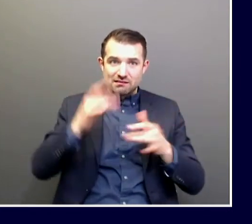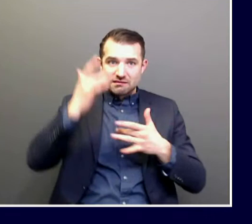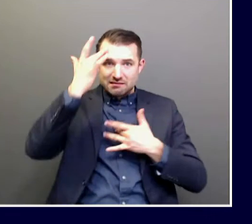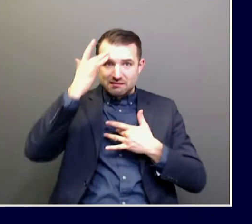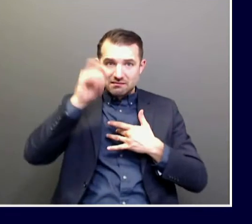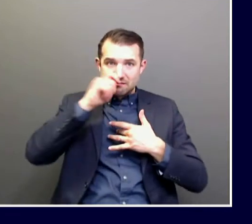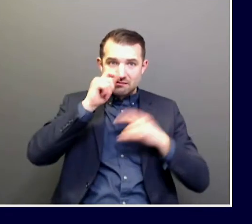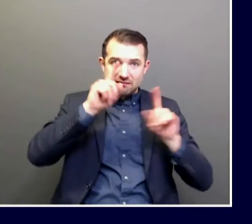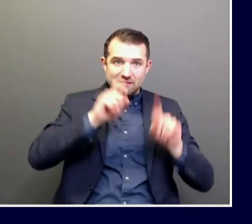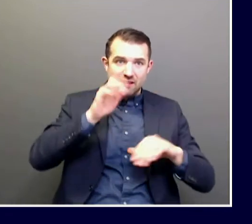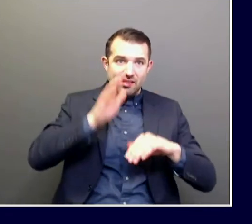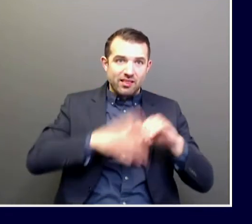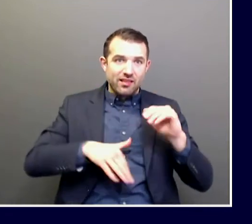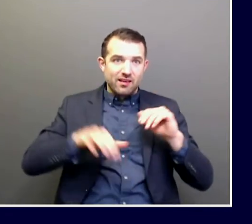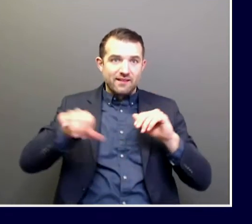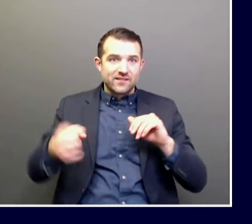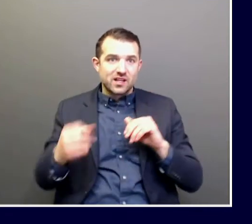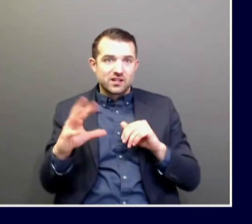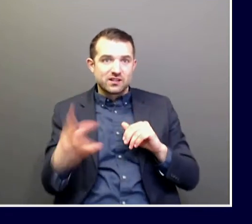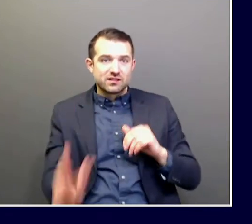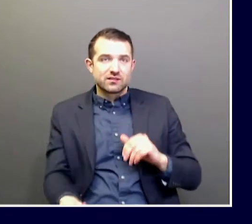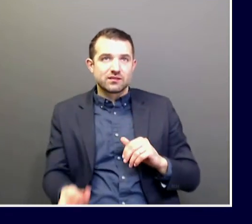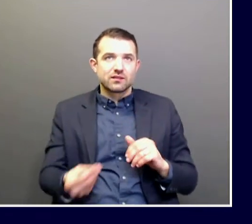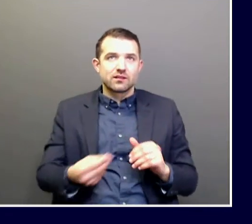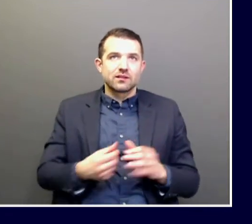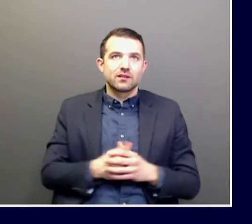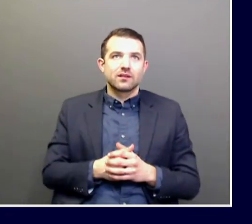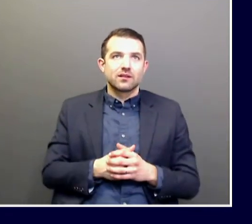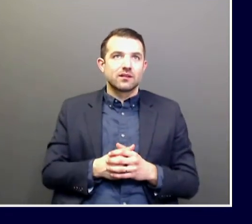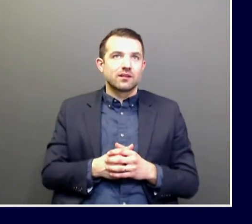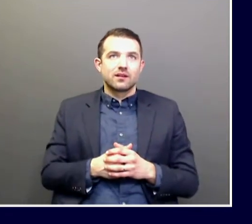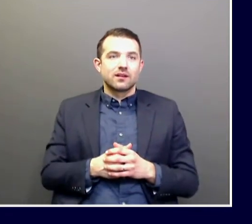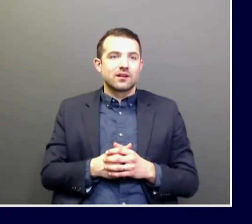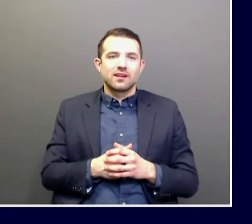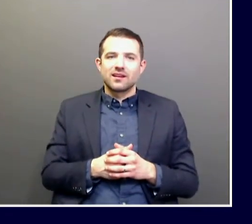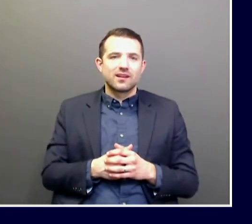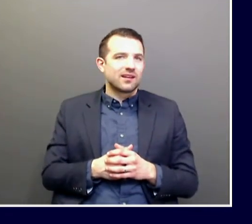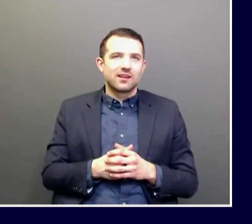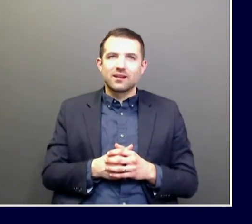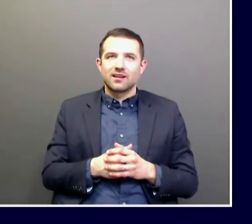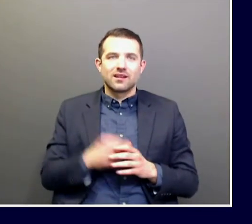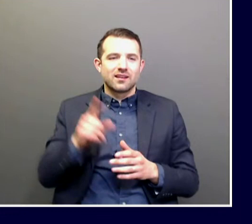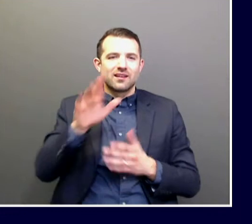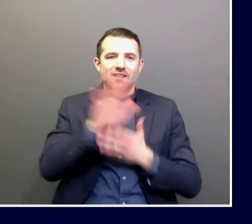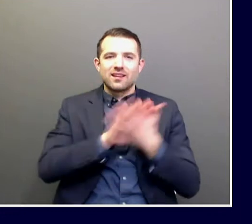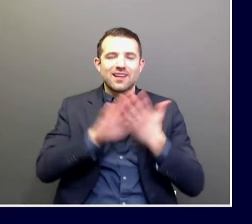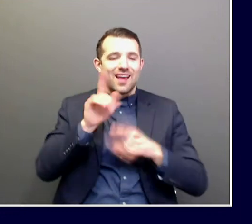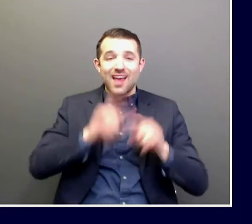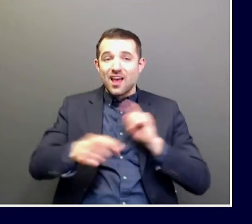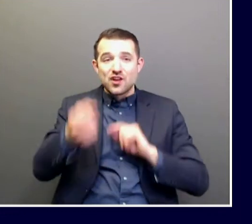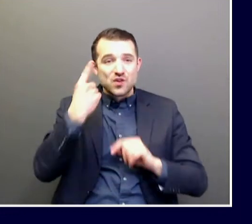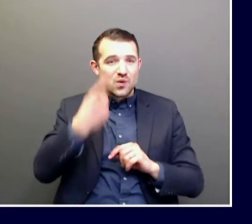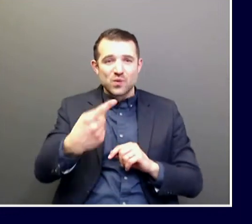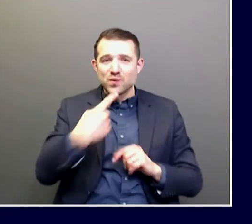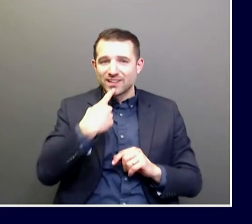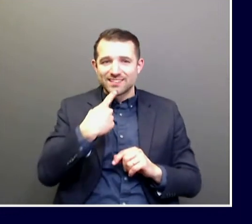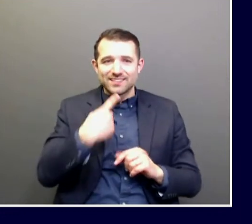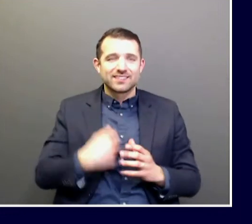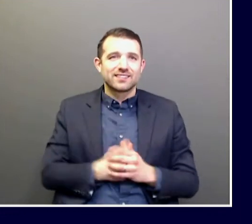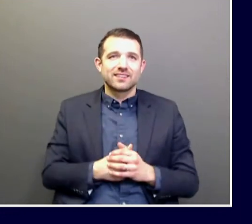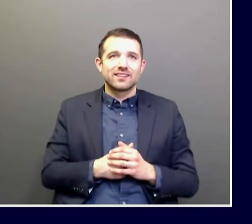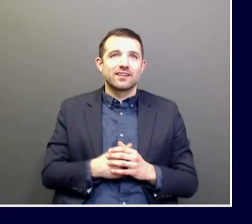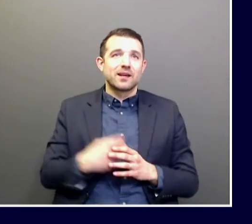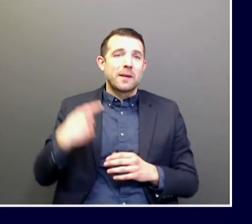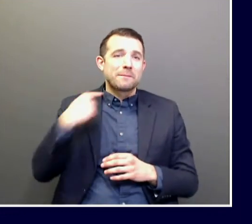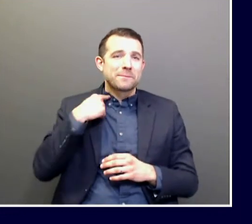Caitlin, could you just repeat the middle part of your question? I heard you say that Bangor is resuming wastewater testing, but you dropped just a bit